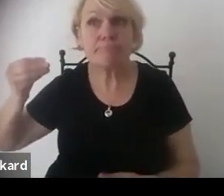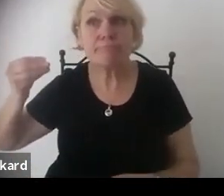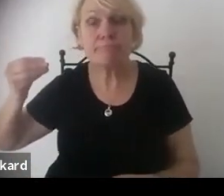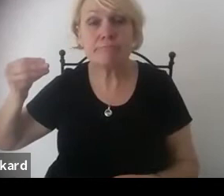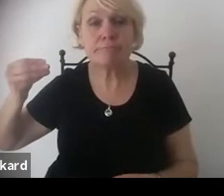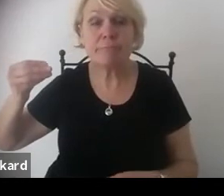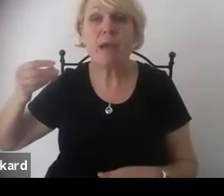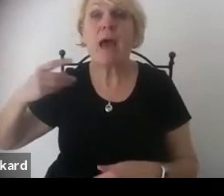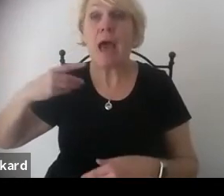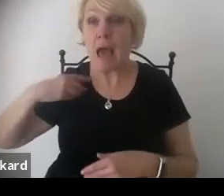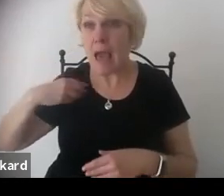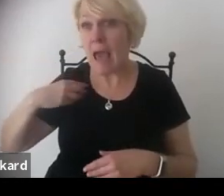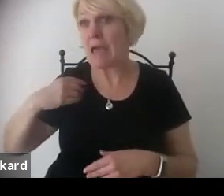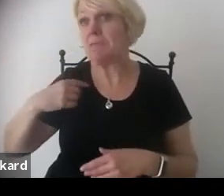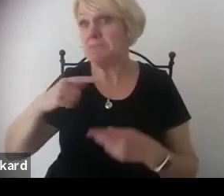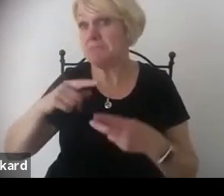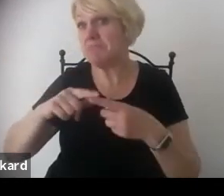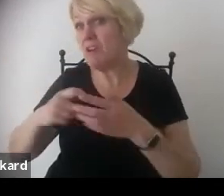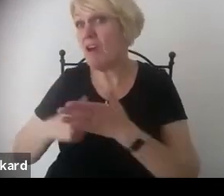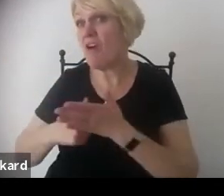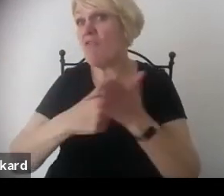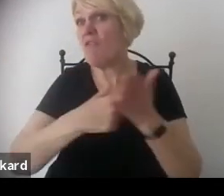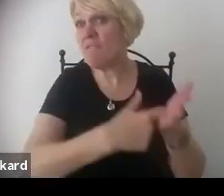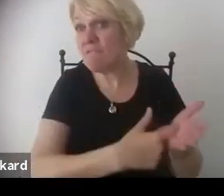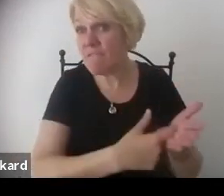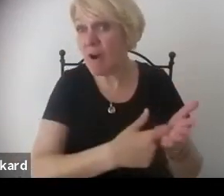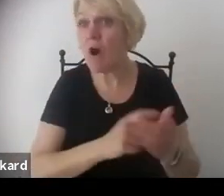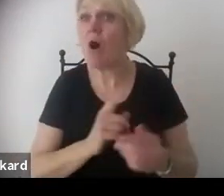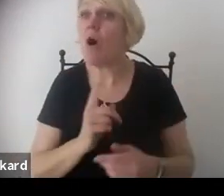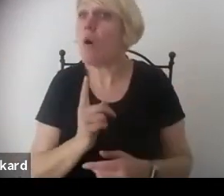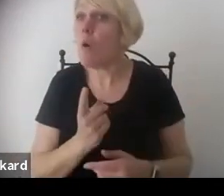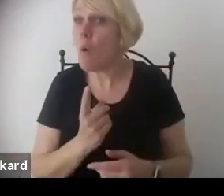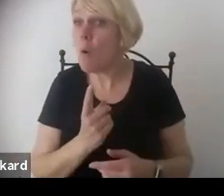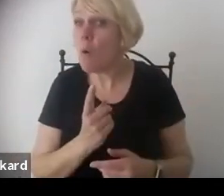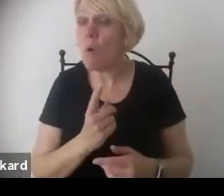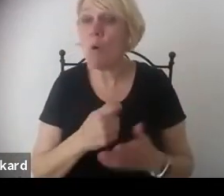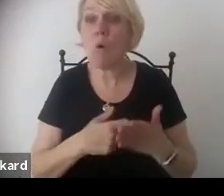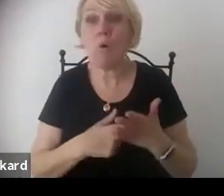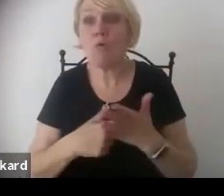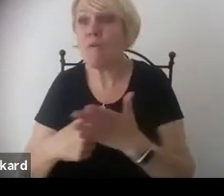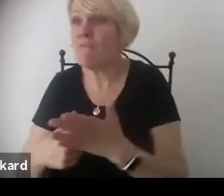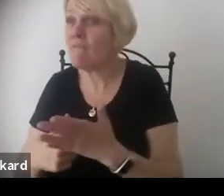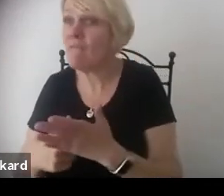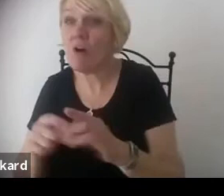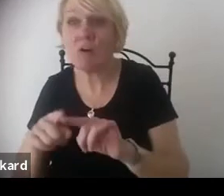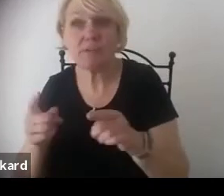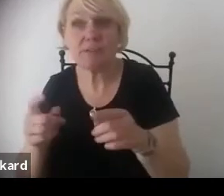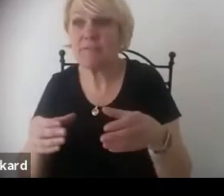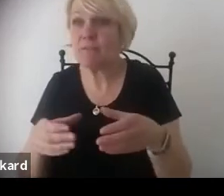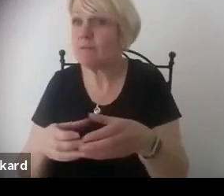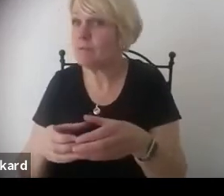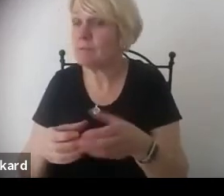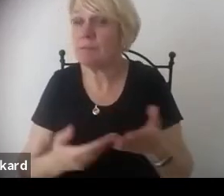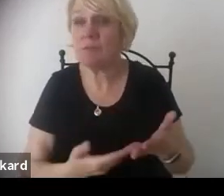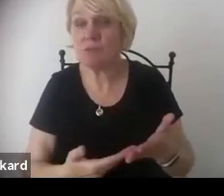either refer to one of our services or refer to someone else somewhere else who can help. But the idea is there's someone